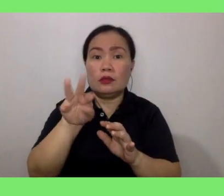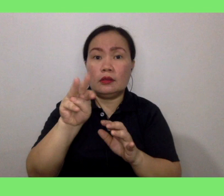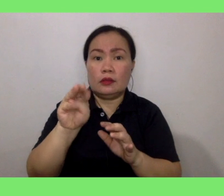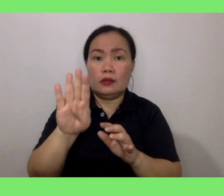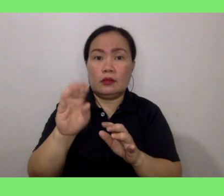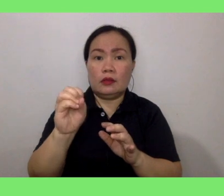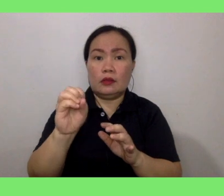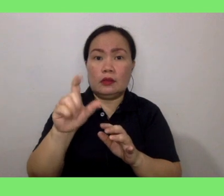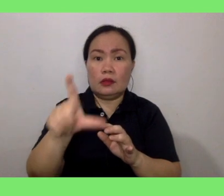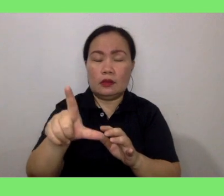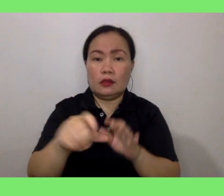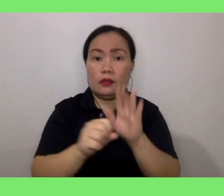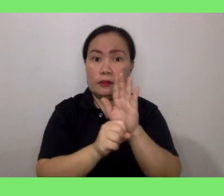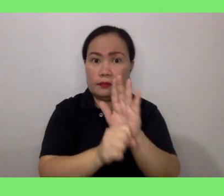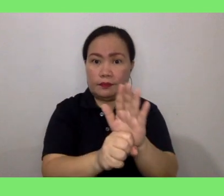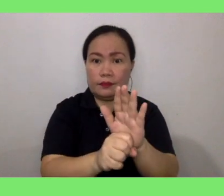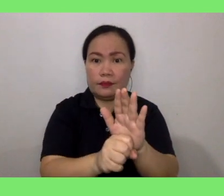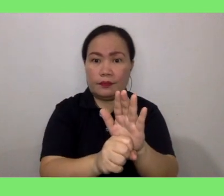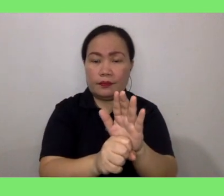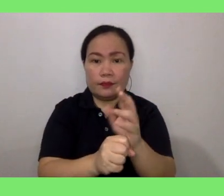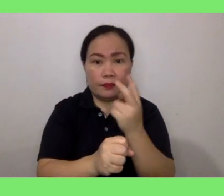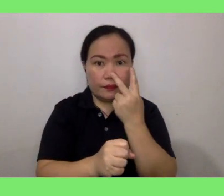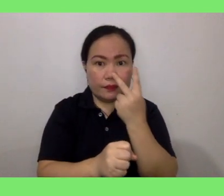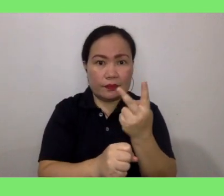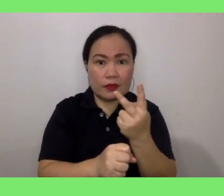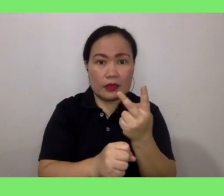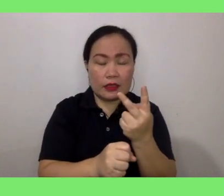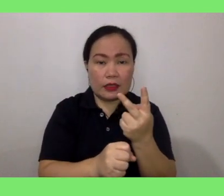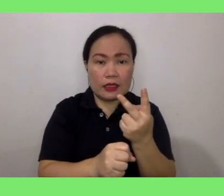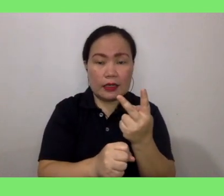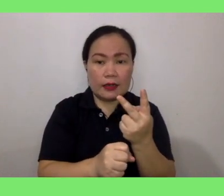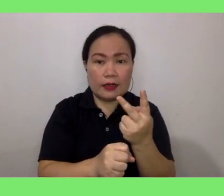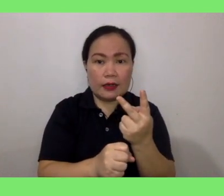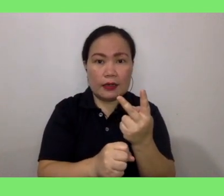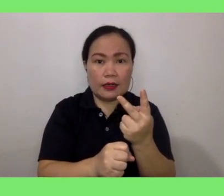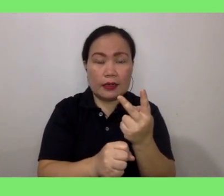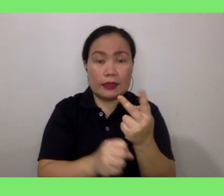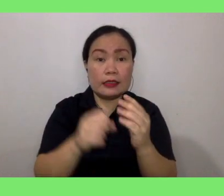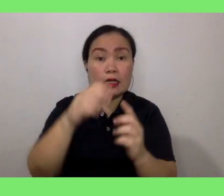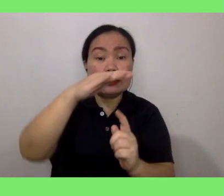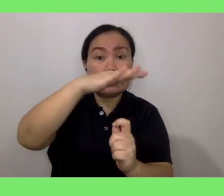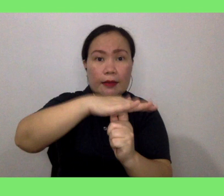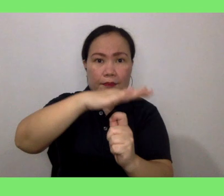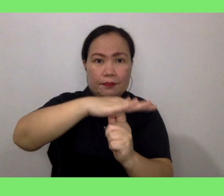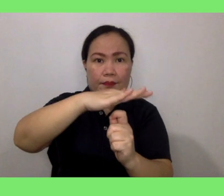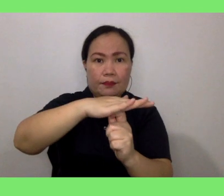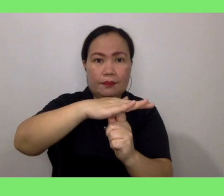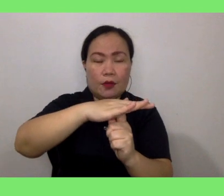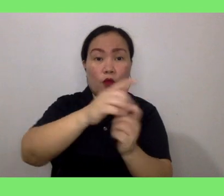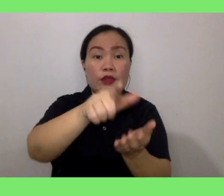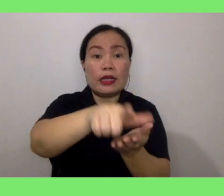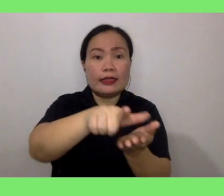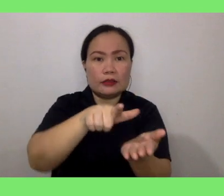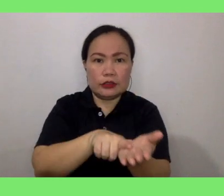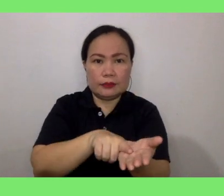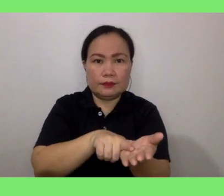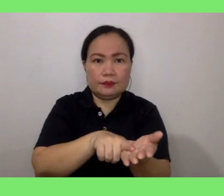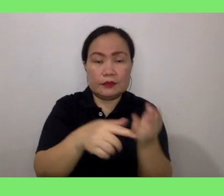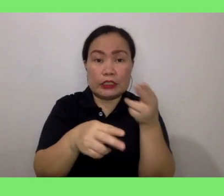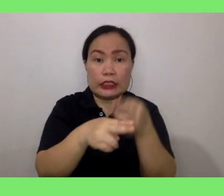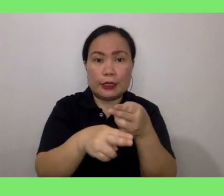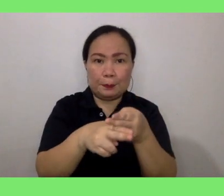illustration natin ng line, ganun din po yung symbol niya. At ilalagay po natin siya sa taas nung